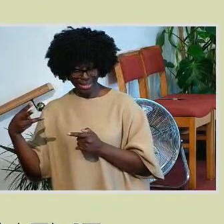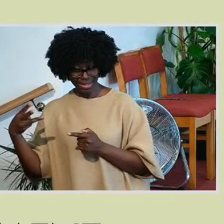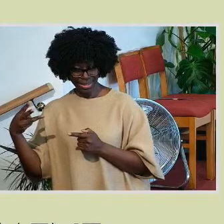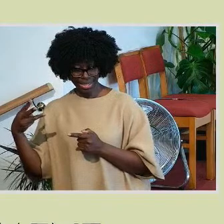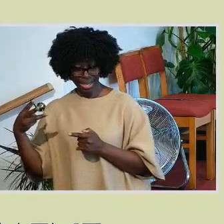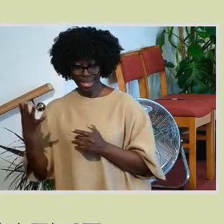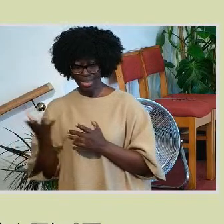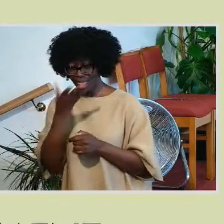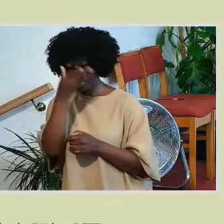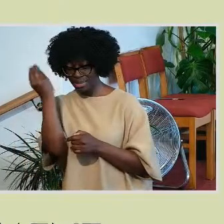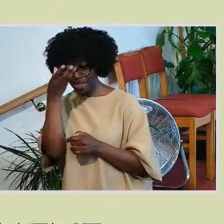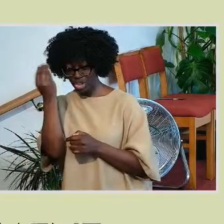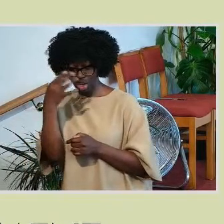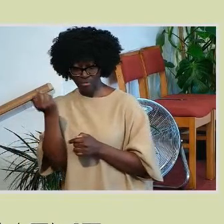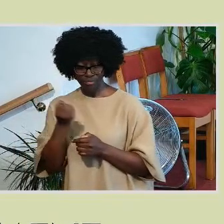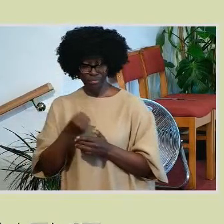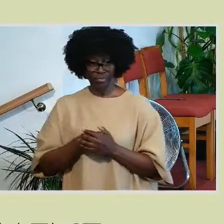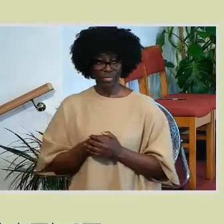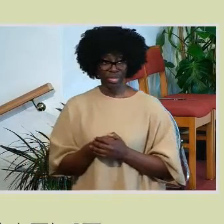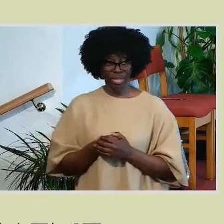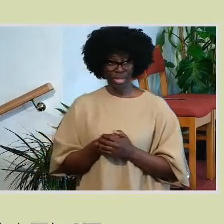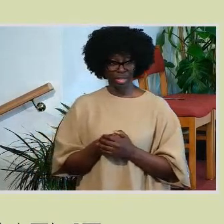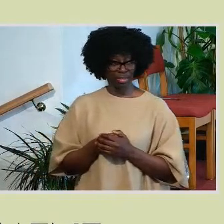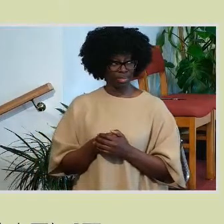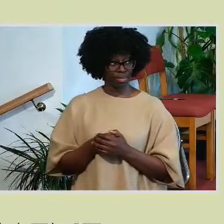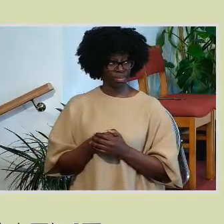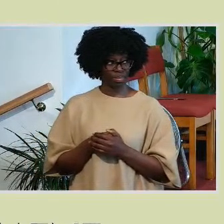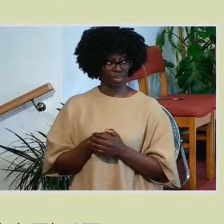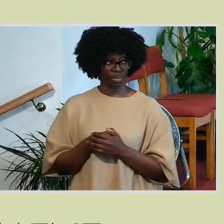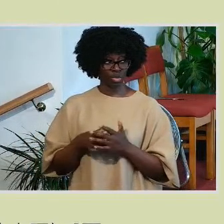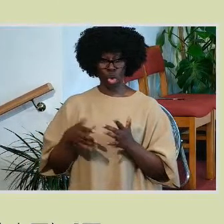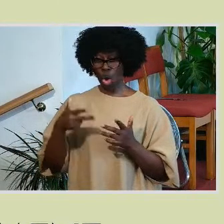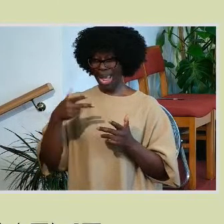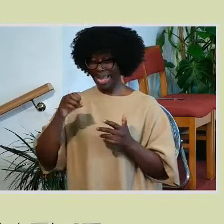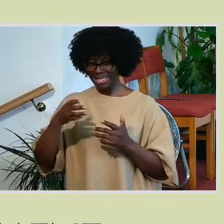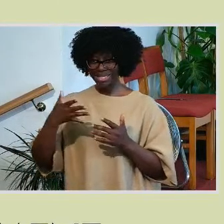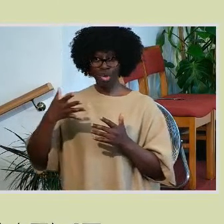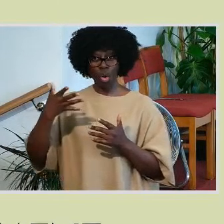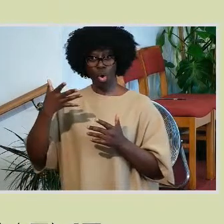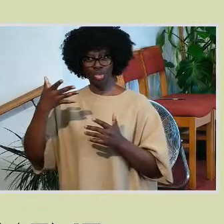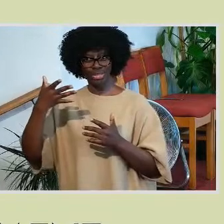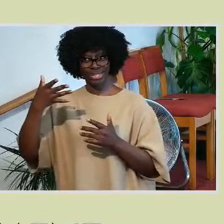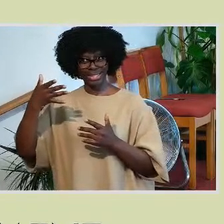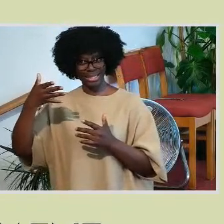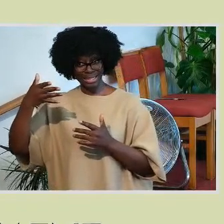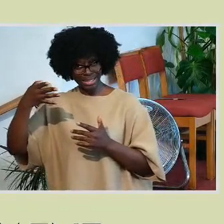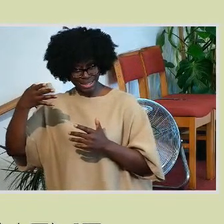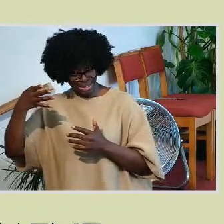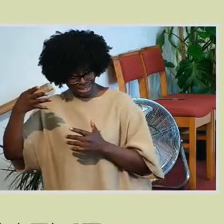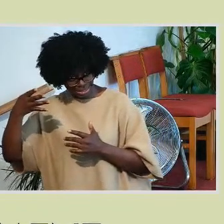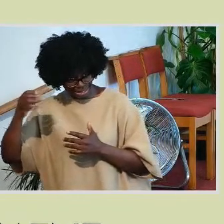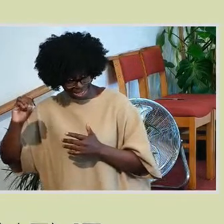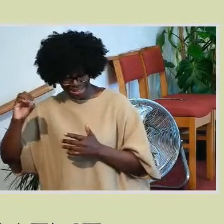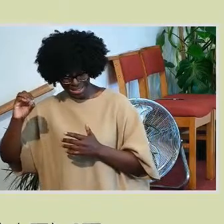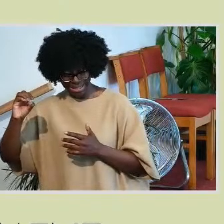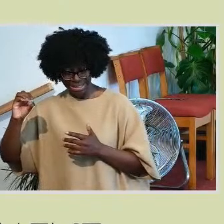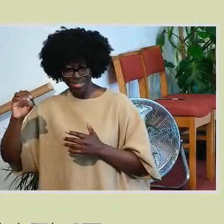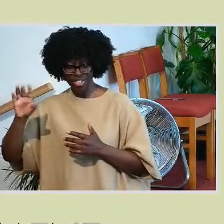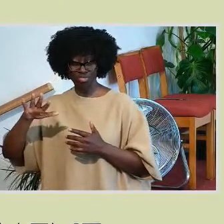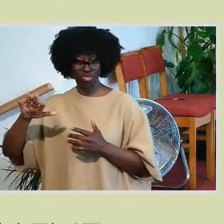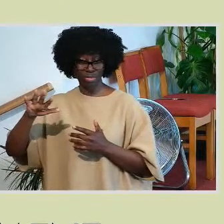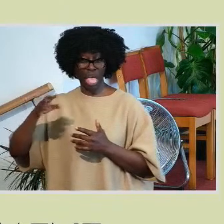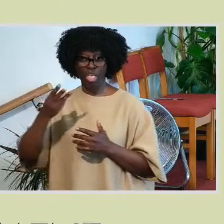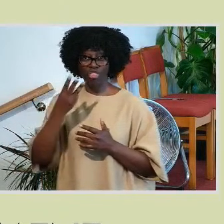cognitive impairment. And as you're getting older, so up to people reaching the 80s, 90s, it goes up to maybe about a 30% chance of